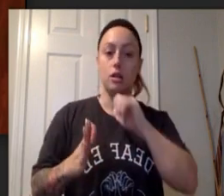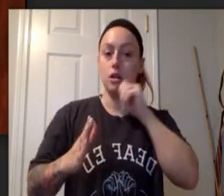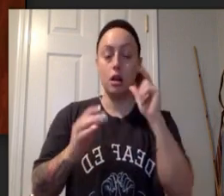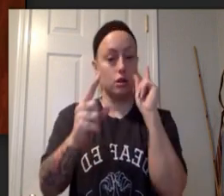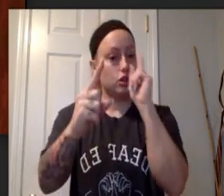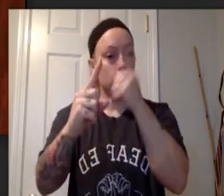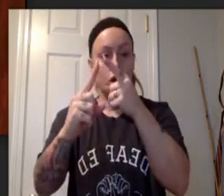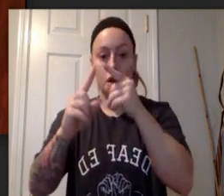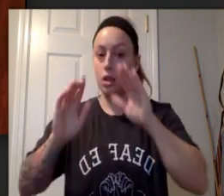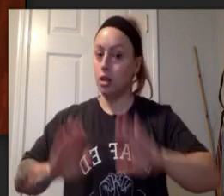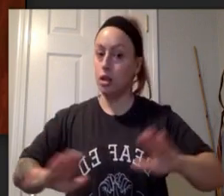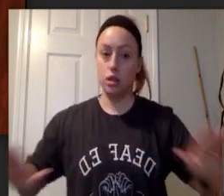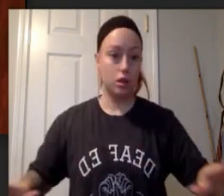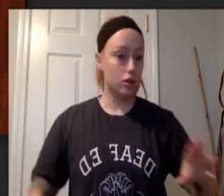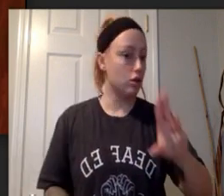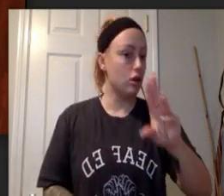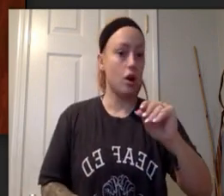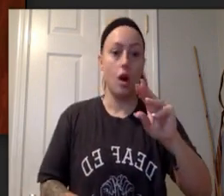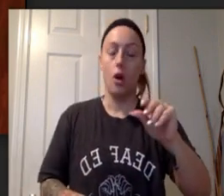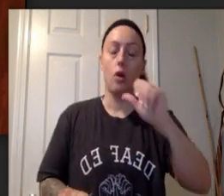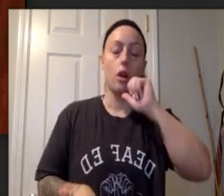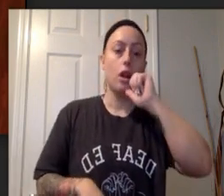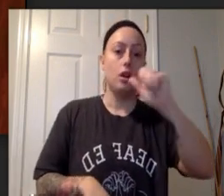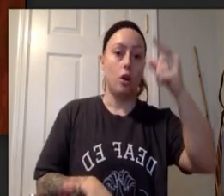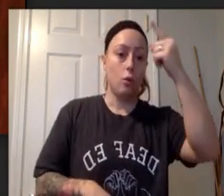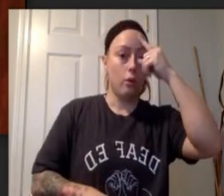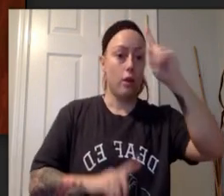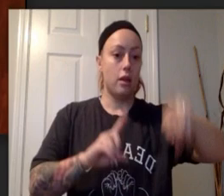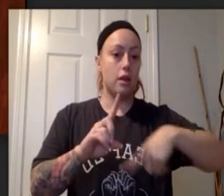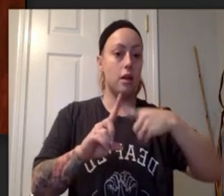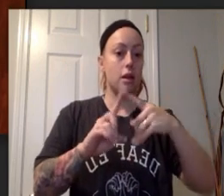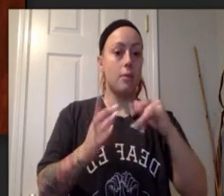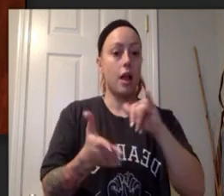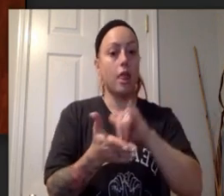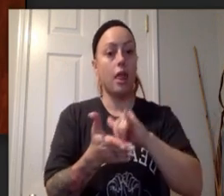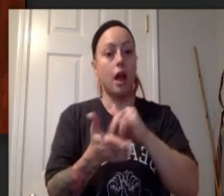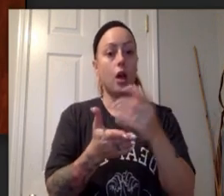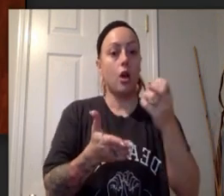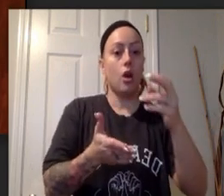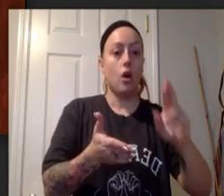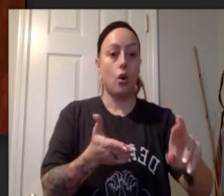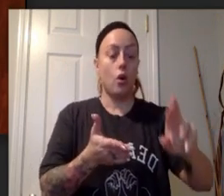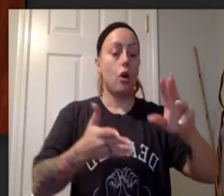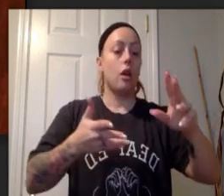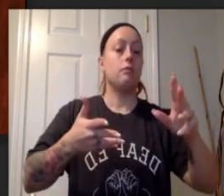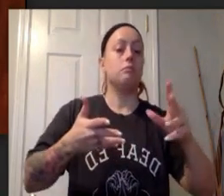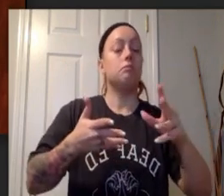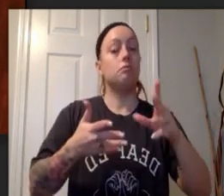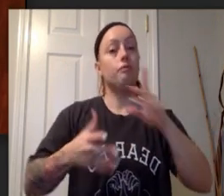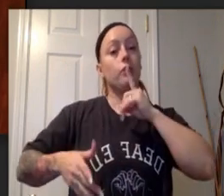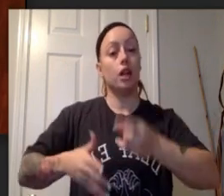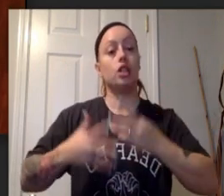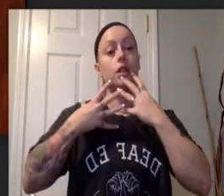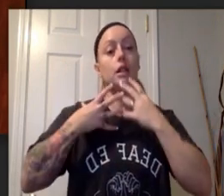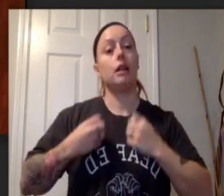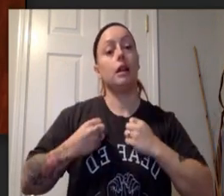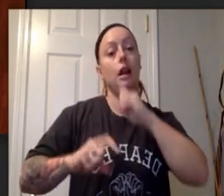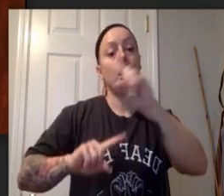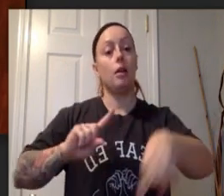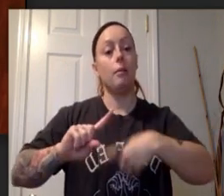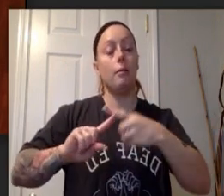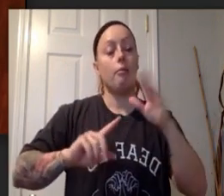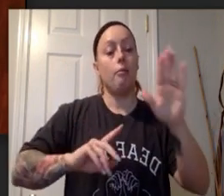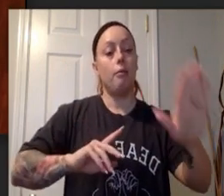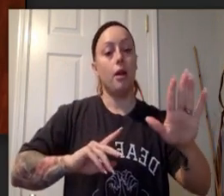do not necessarily have that much forethought into what they're doing, or they would like care more about killing their customers with fentanyl, right? They are victims of the drug